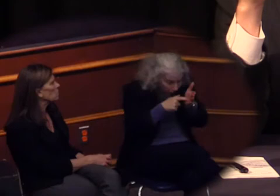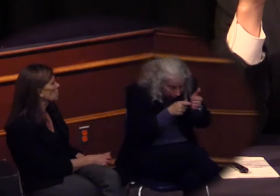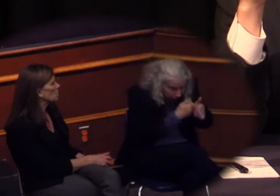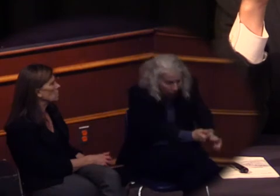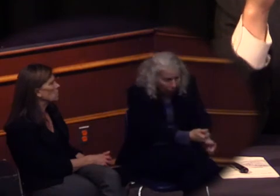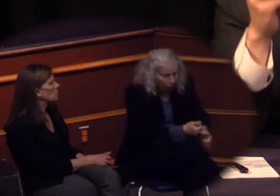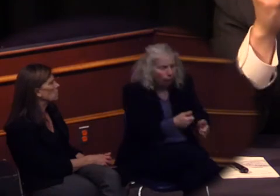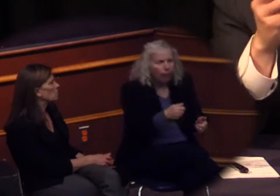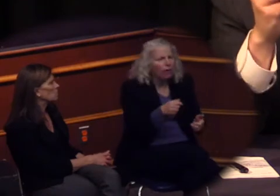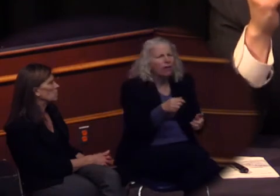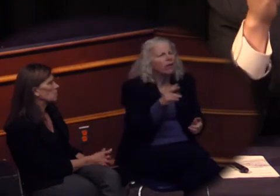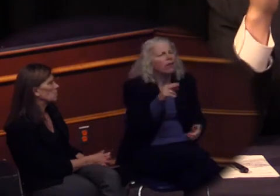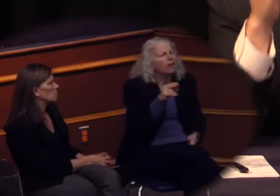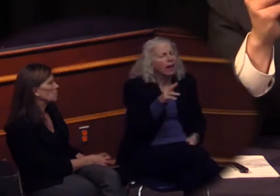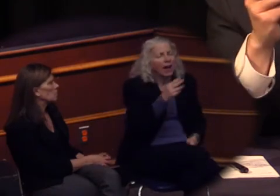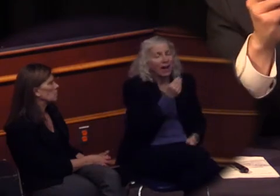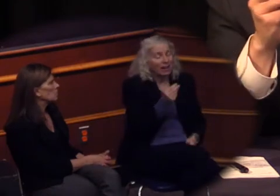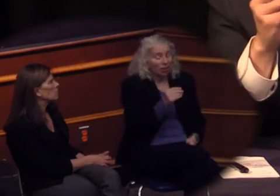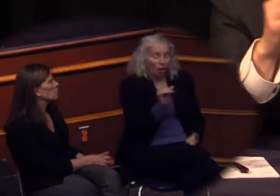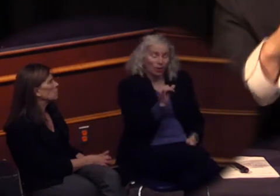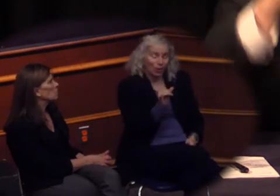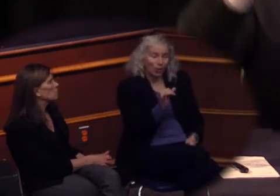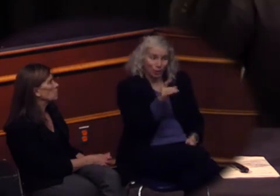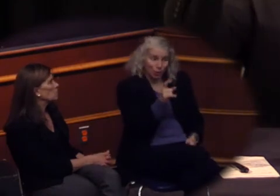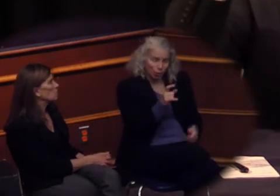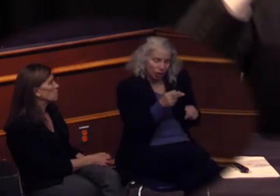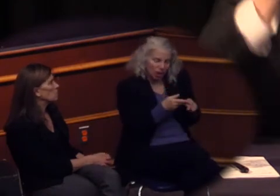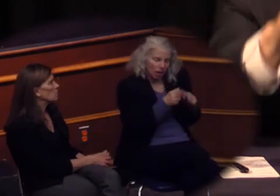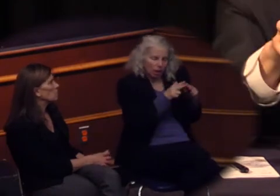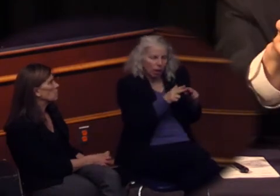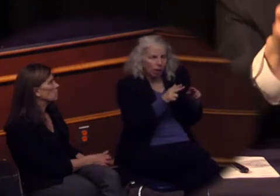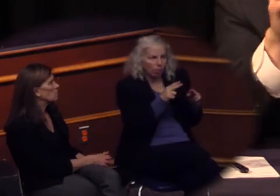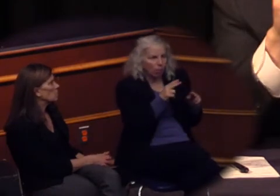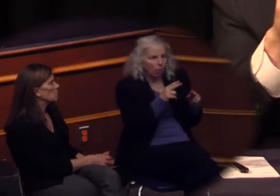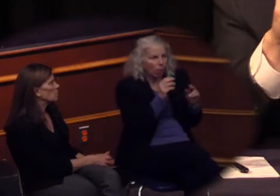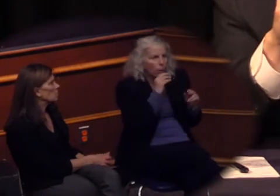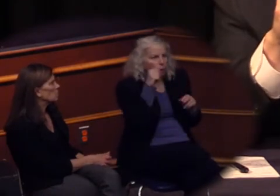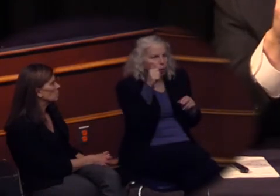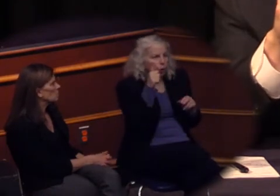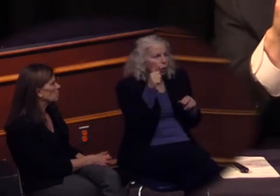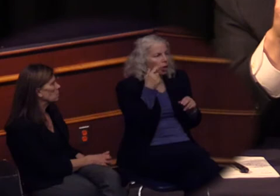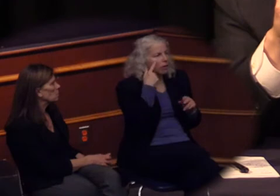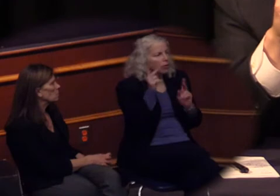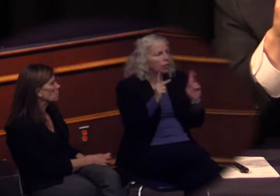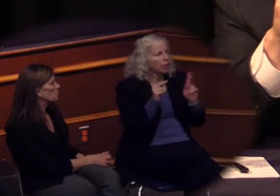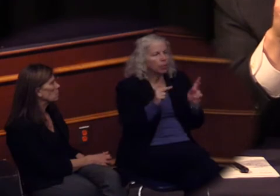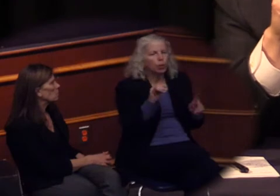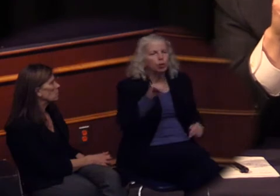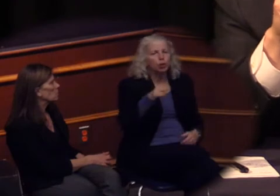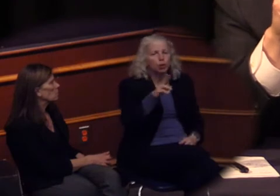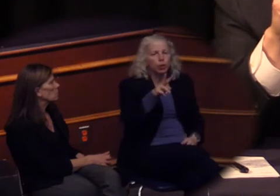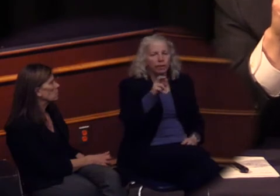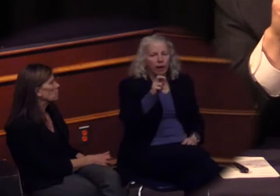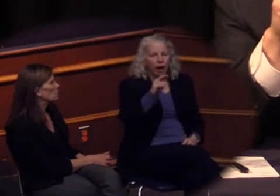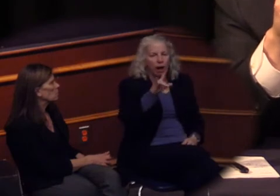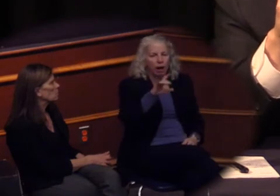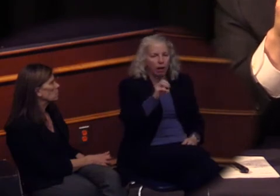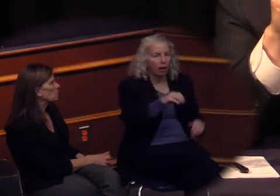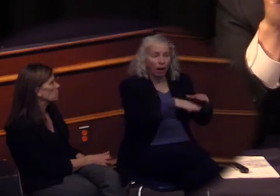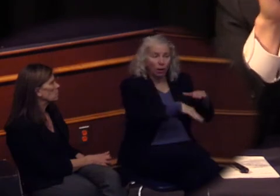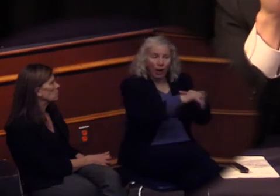should increase the age for those who are dealt with in the juvenile justice system to 21.